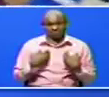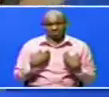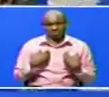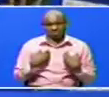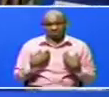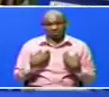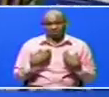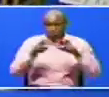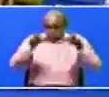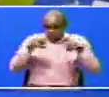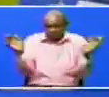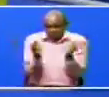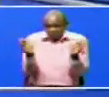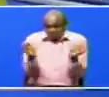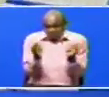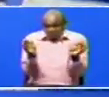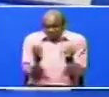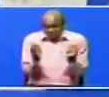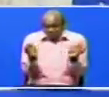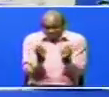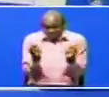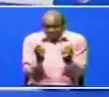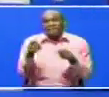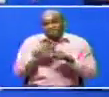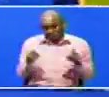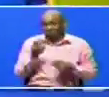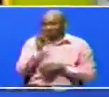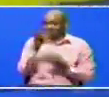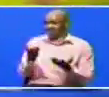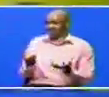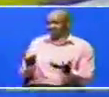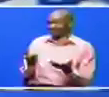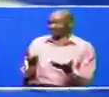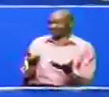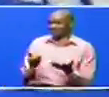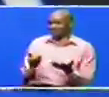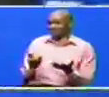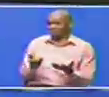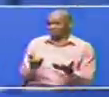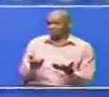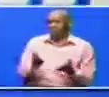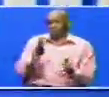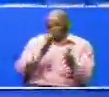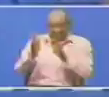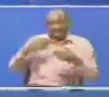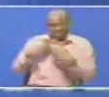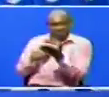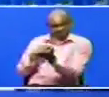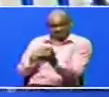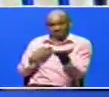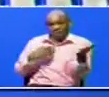The room is small, but we can guarantee you that it's very much organized. Mm-hmm.